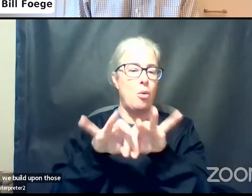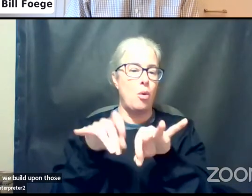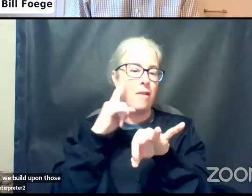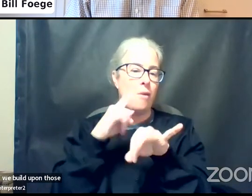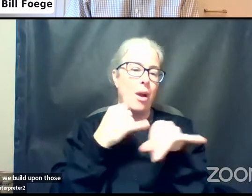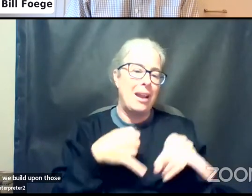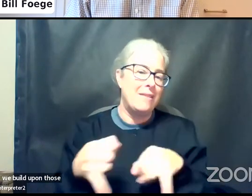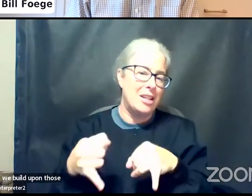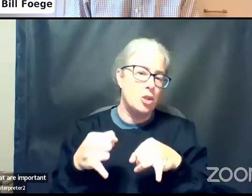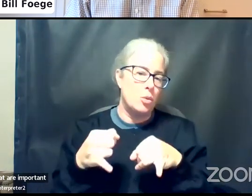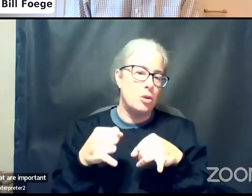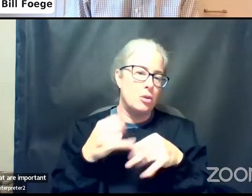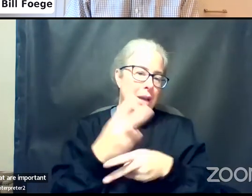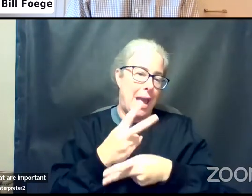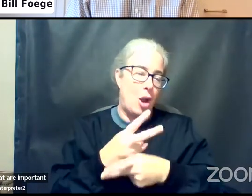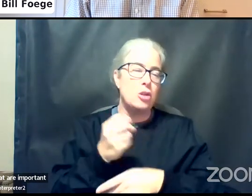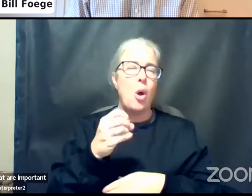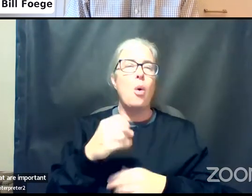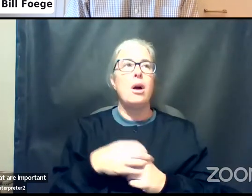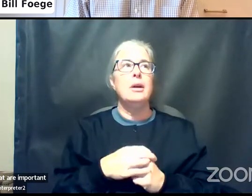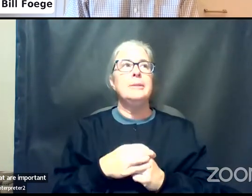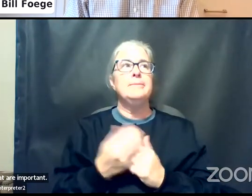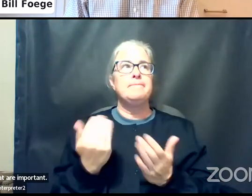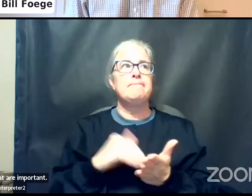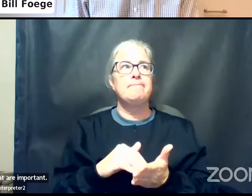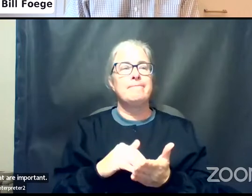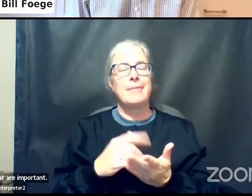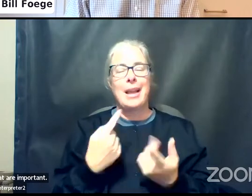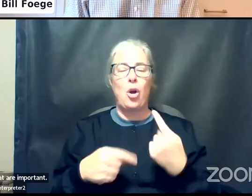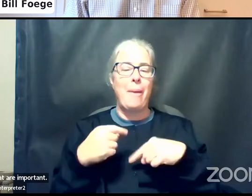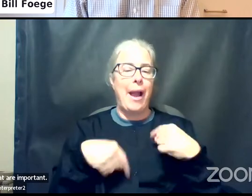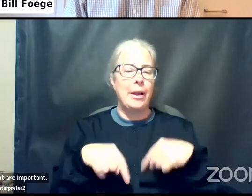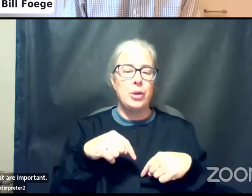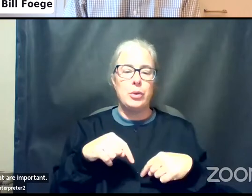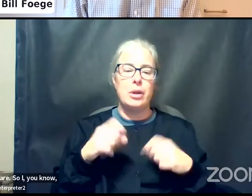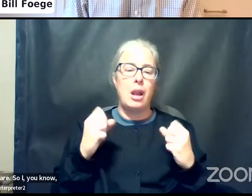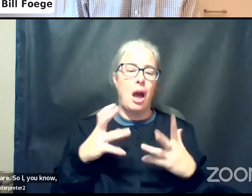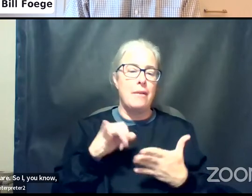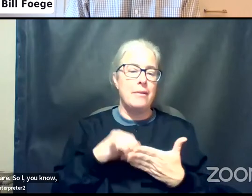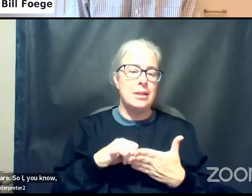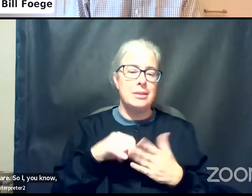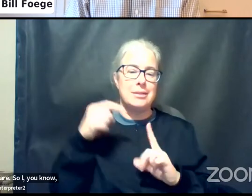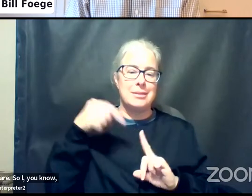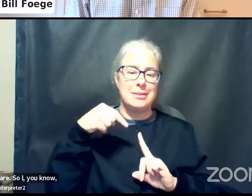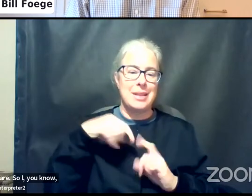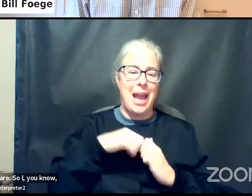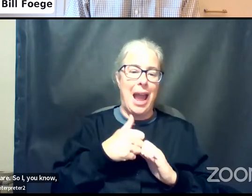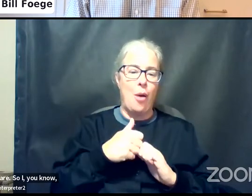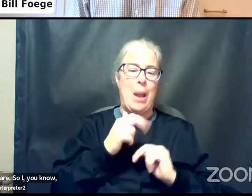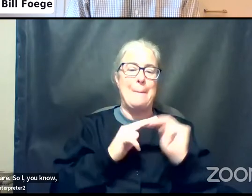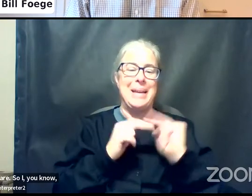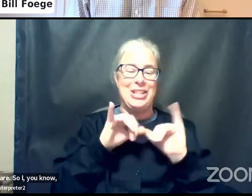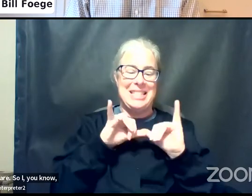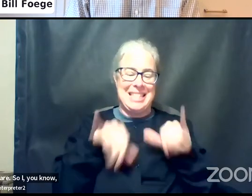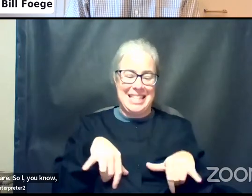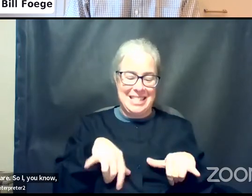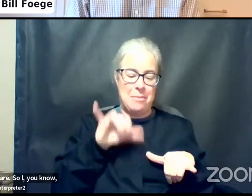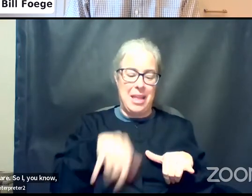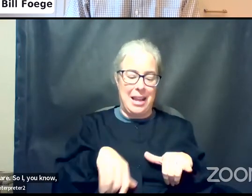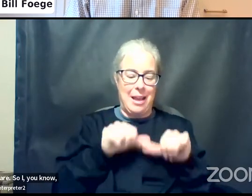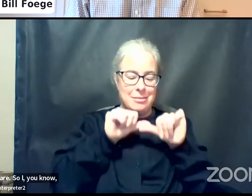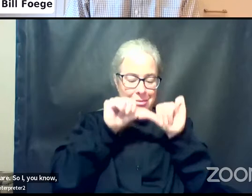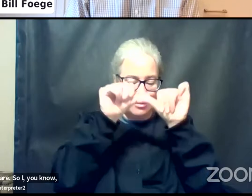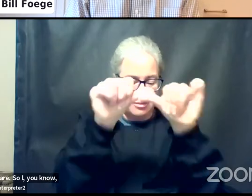for individual care so I you know again I could kind of go back to a lot of this is about how we build systems that can be